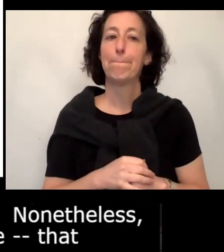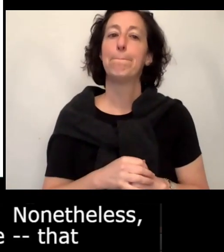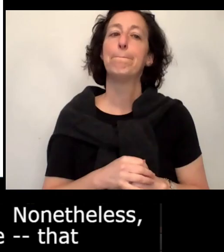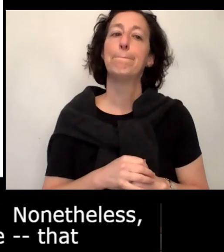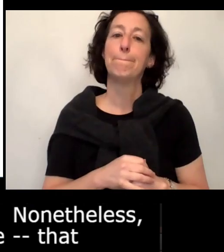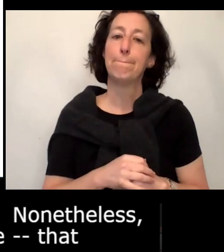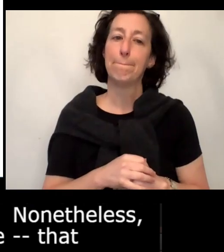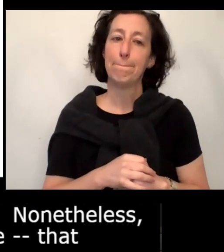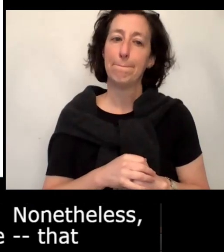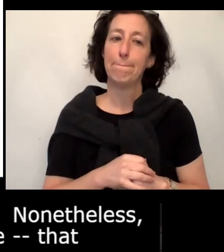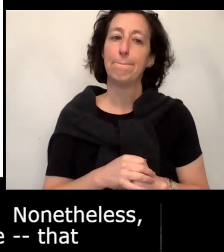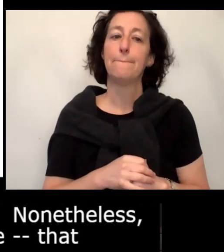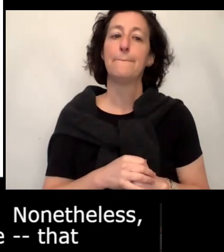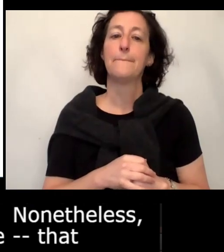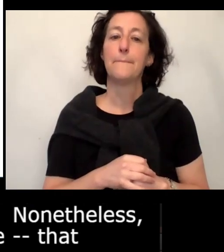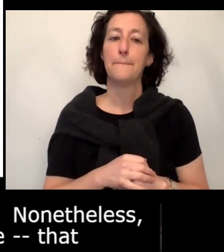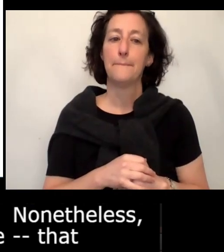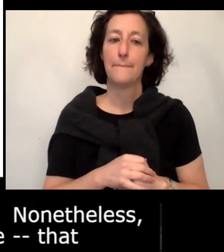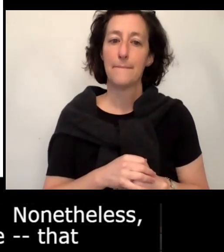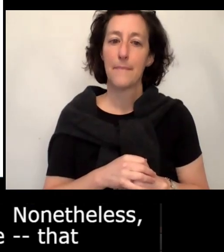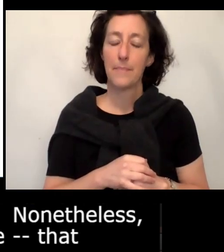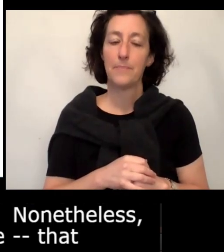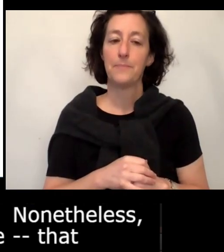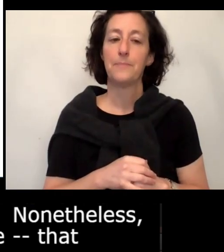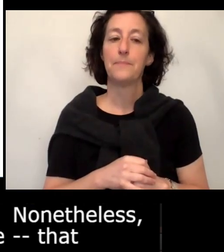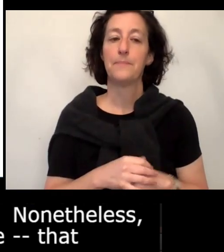important thing to keep in mind.